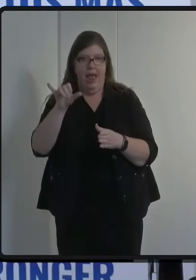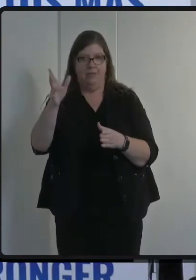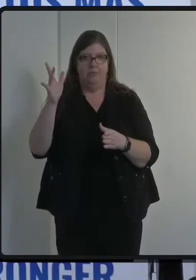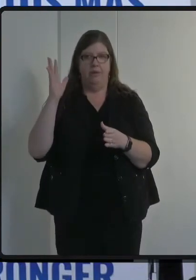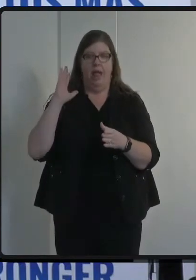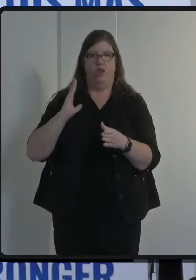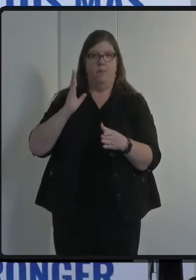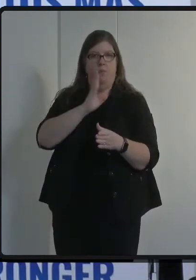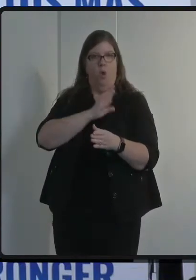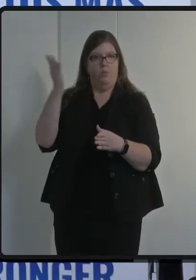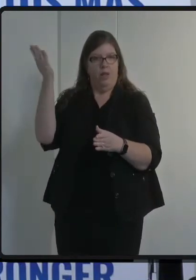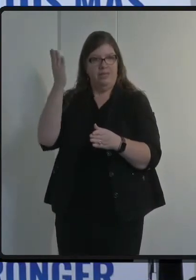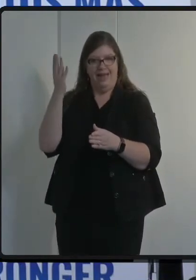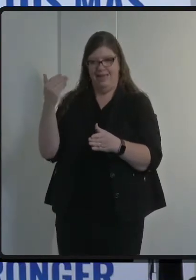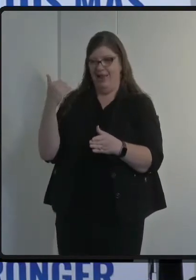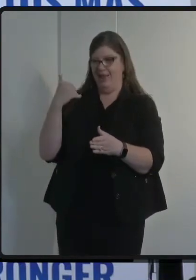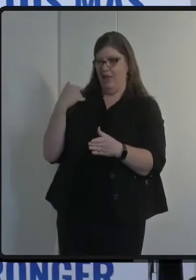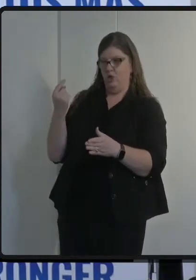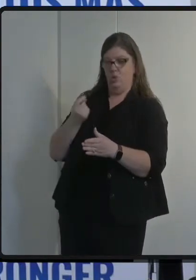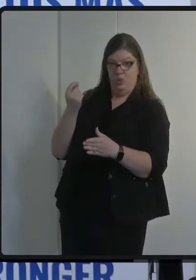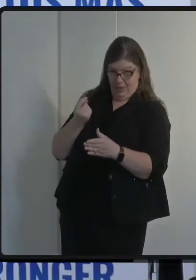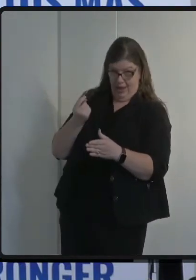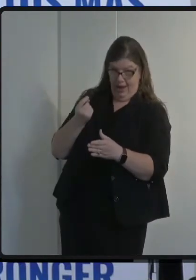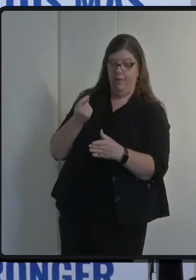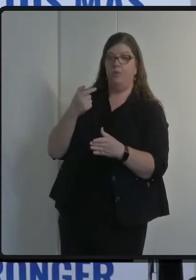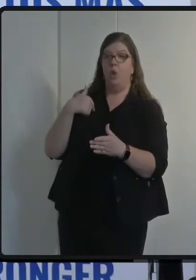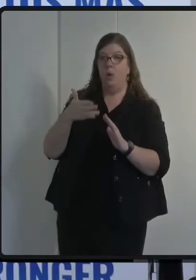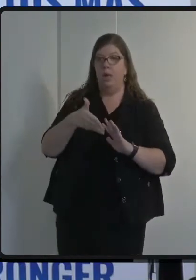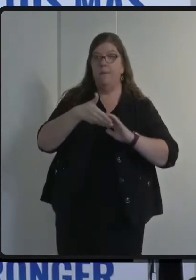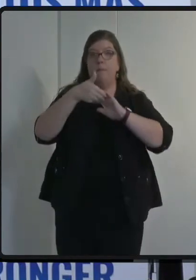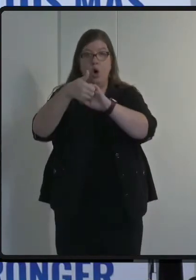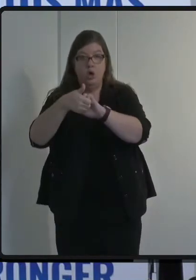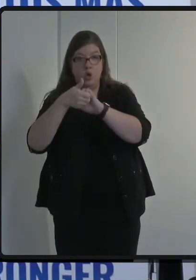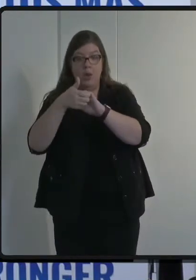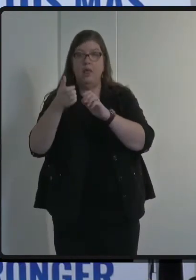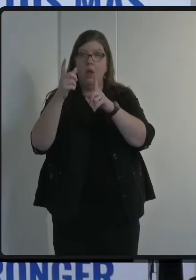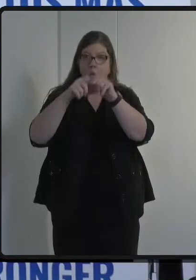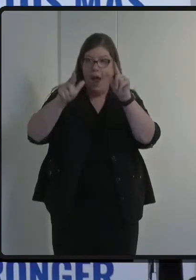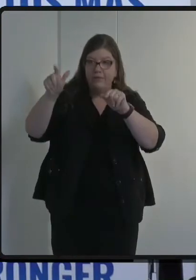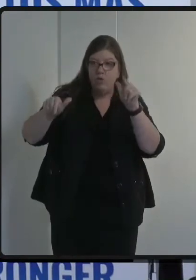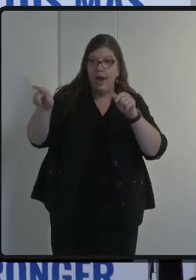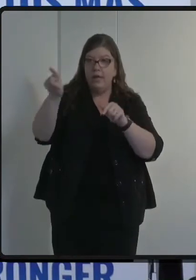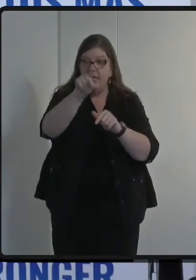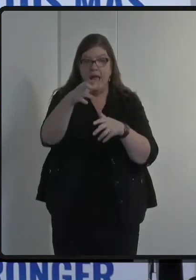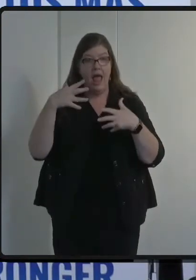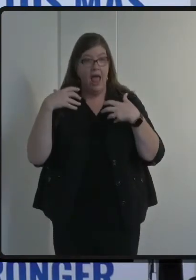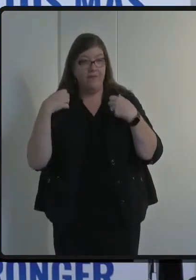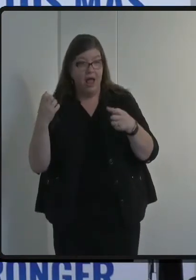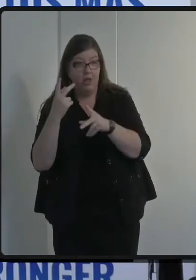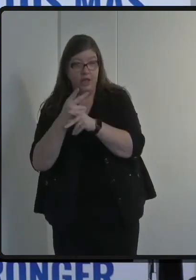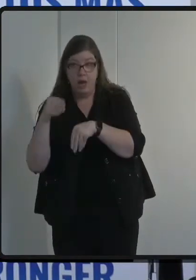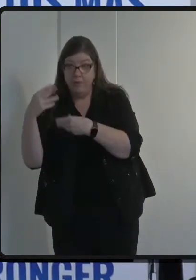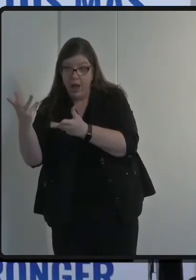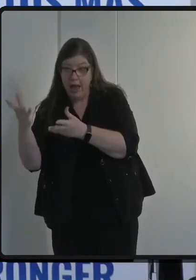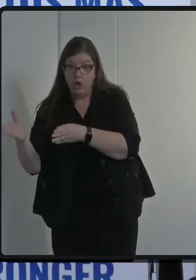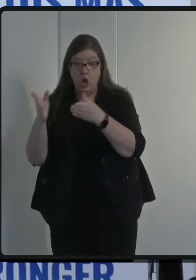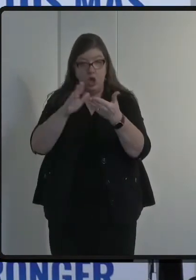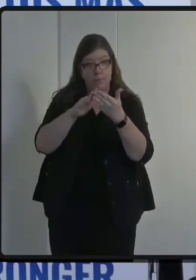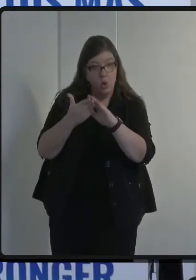board presentation last Tuesday, but we partnered up with a wide variety of healthcare providers,